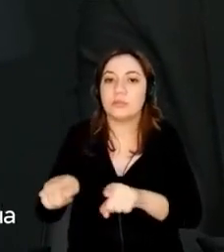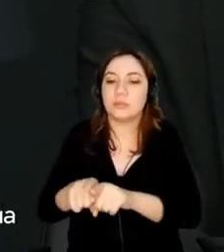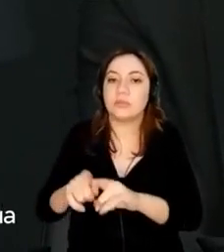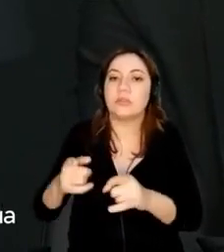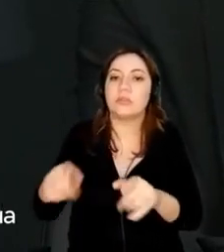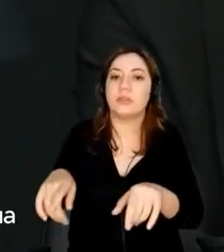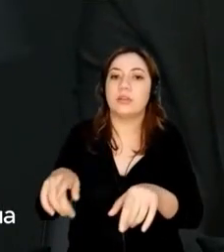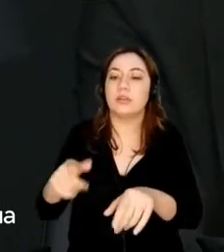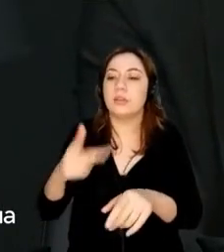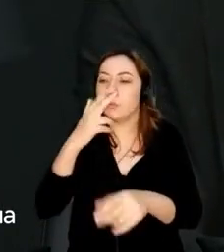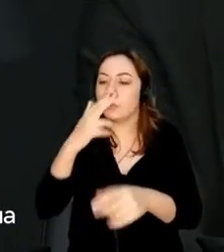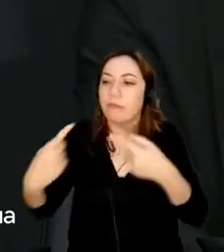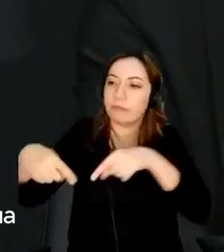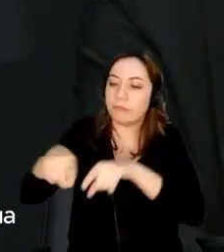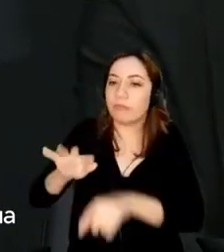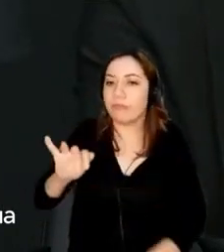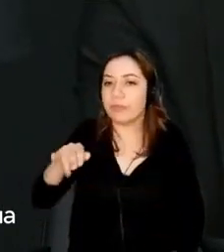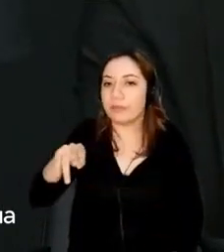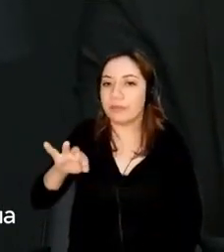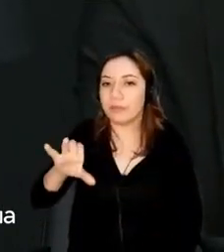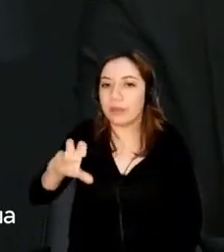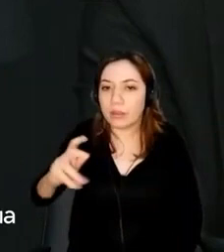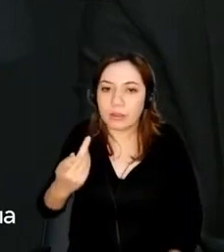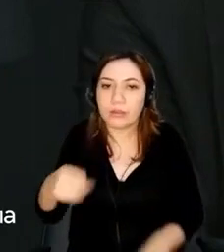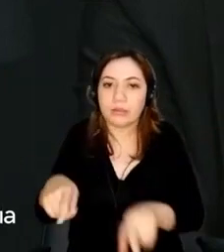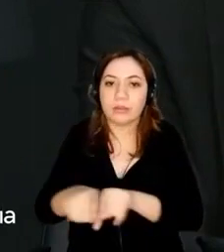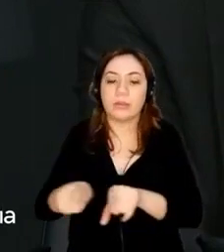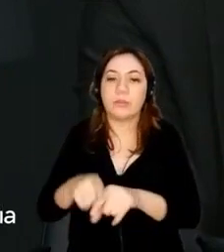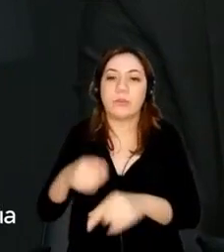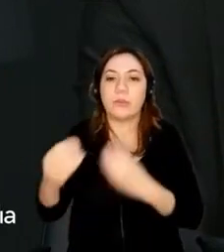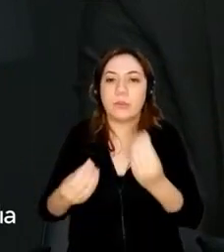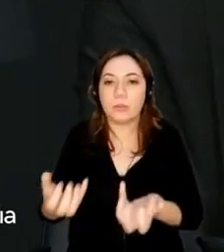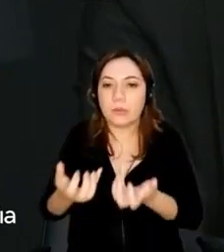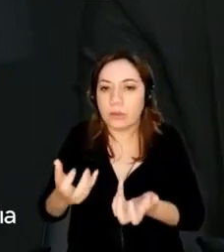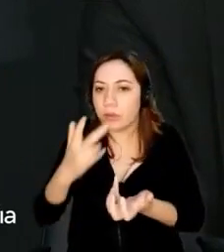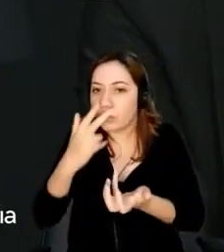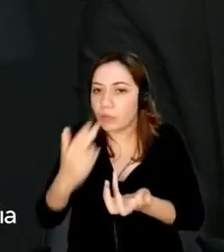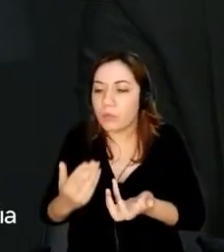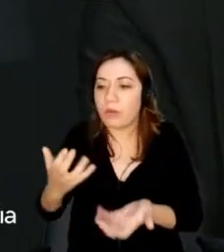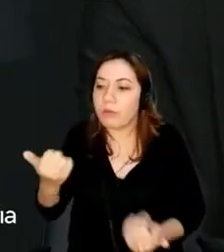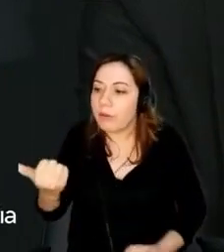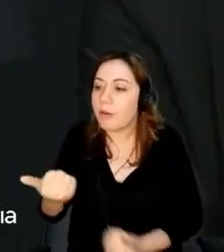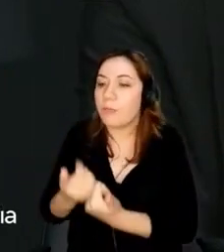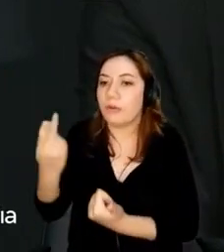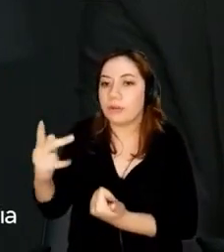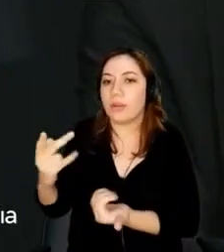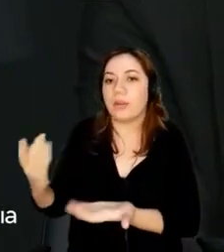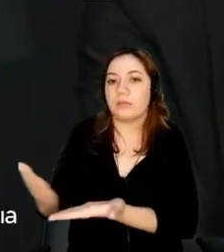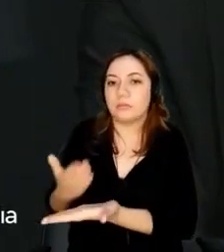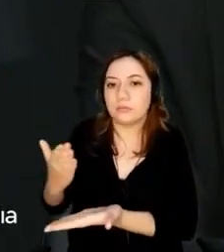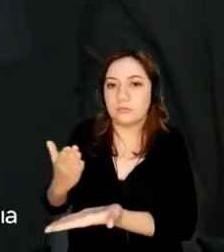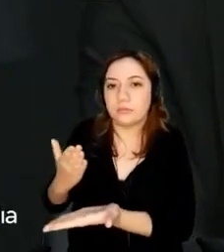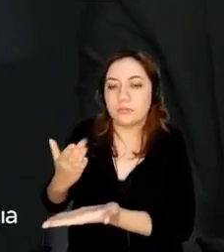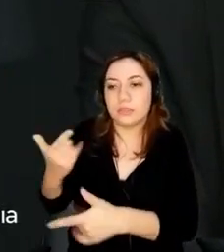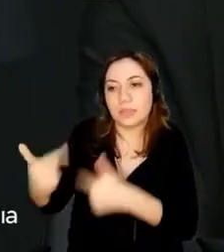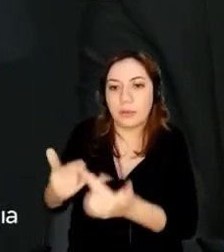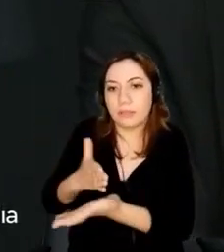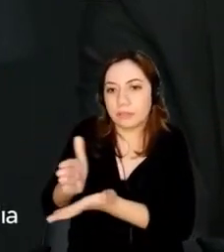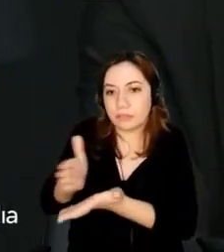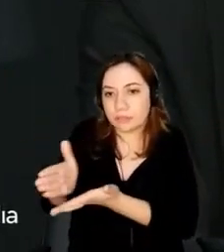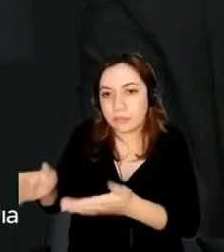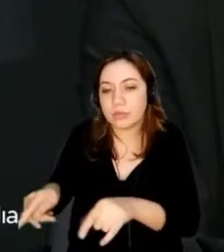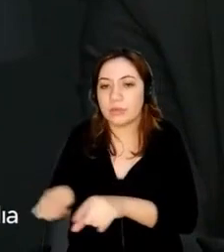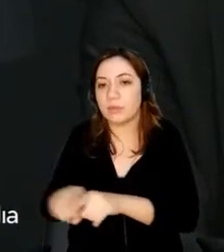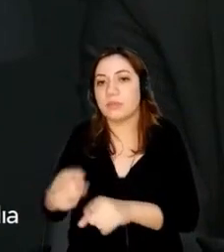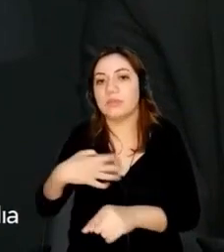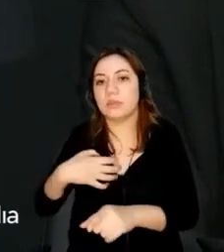to innovate and figure out how to scale and help them grow their portfolios. But more importantly, we figure out a way to work really closely with them to